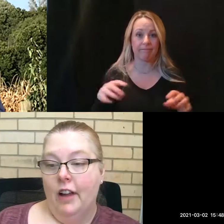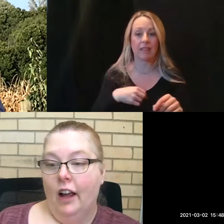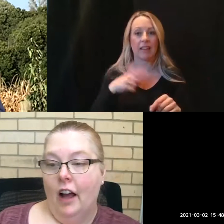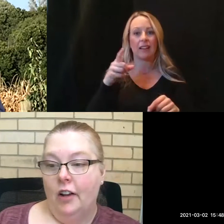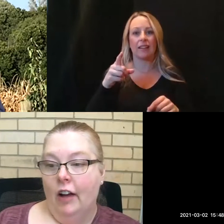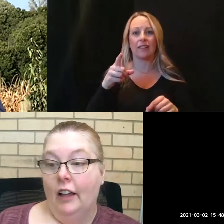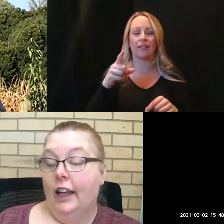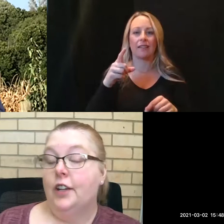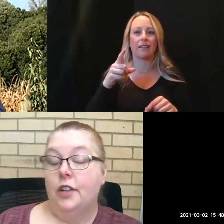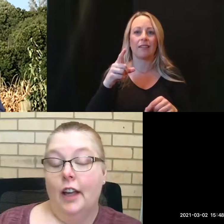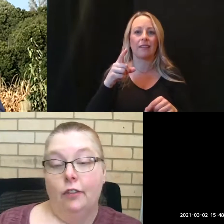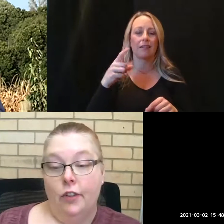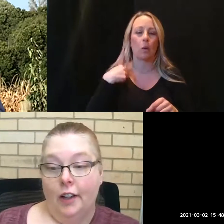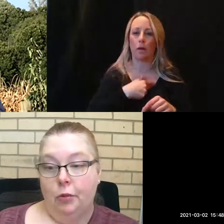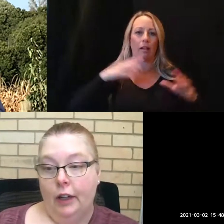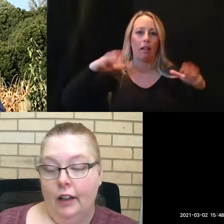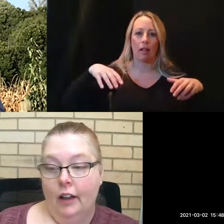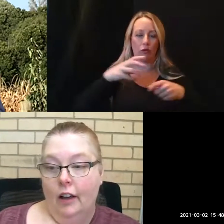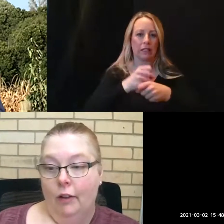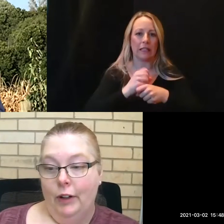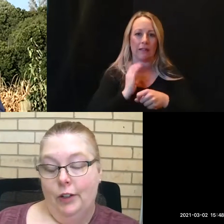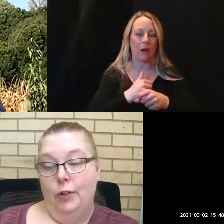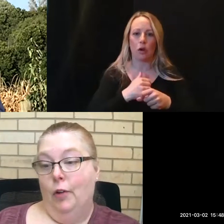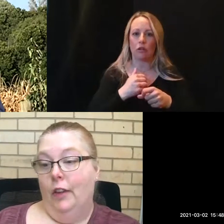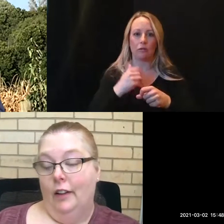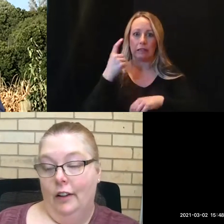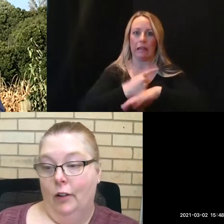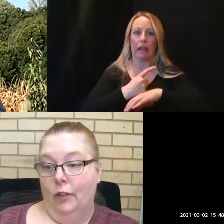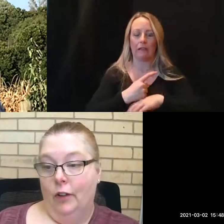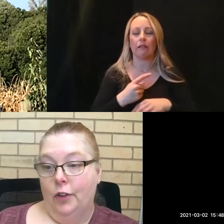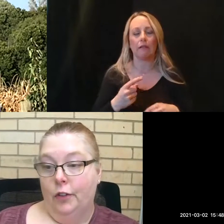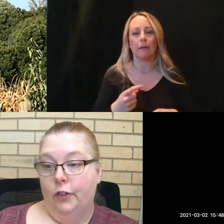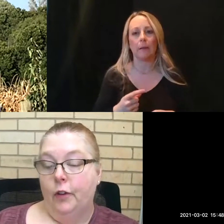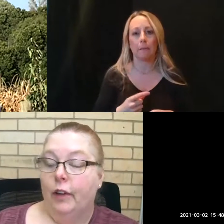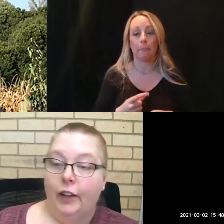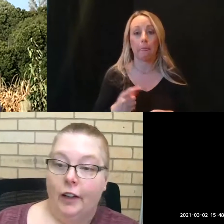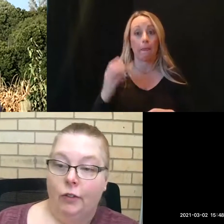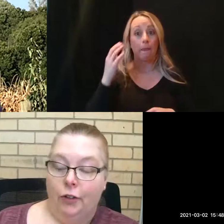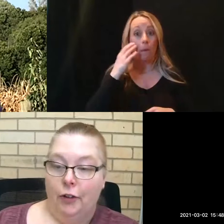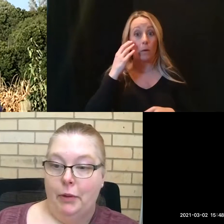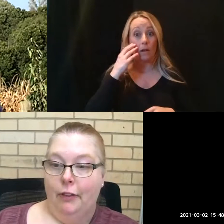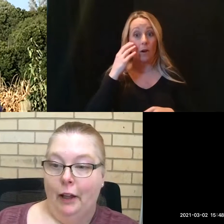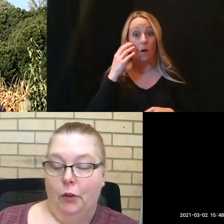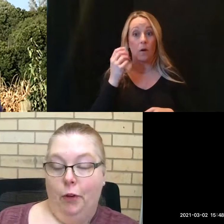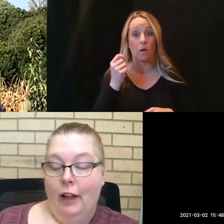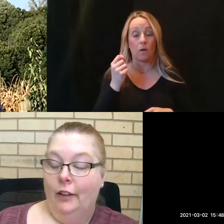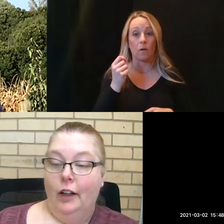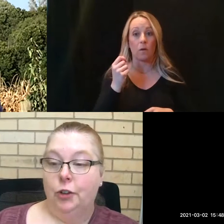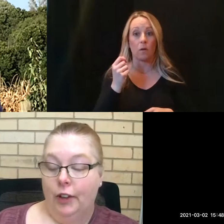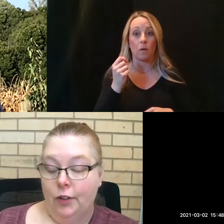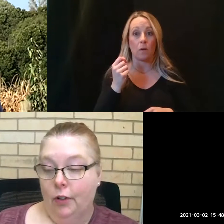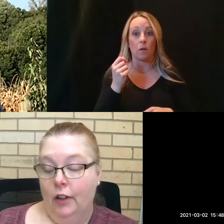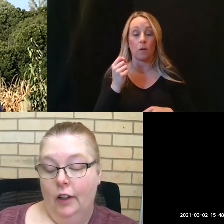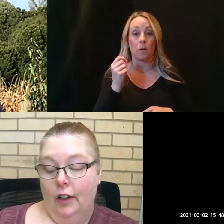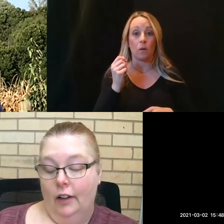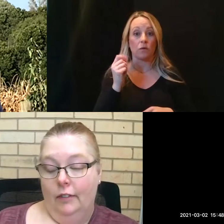No, we have not gotten our allocation yet for next week. We do know that, you know, just a few million was going to be available throughout the